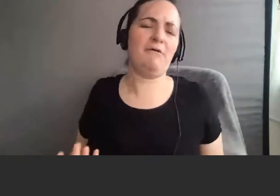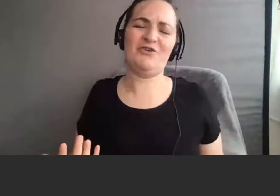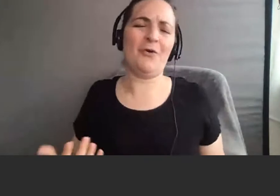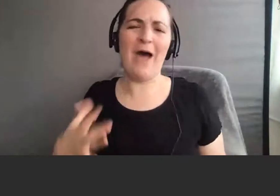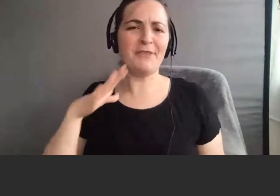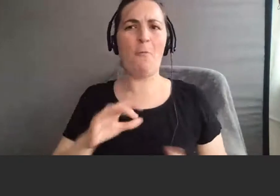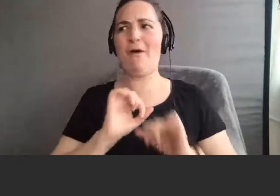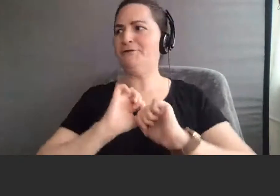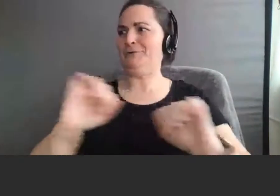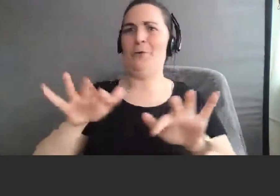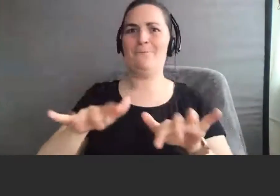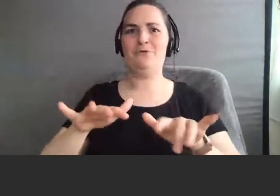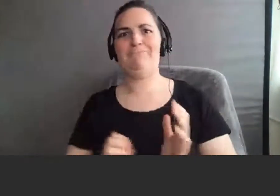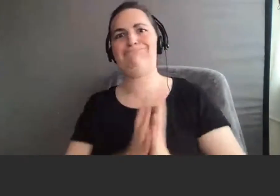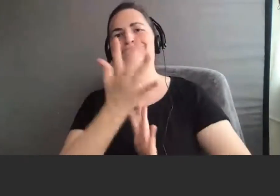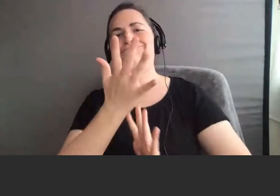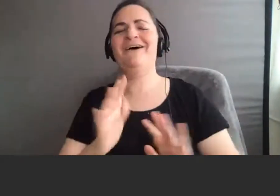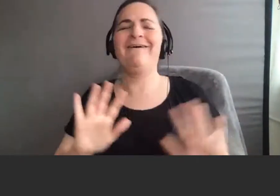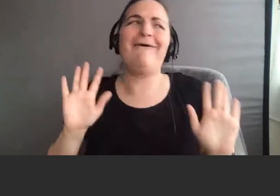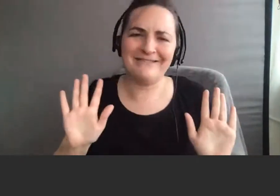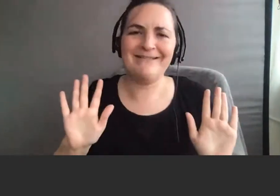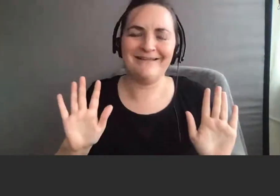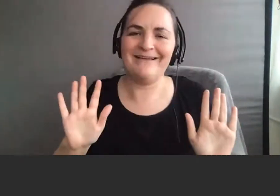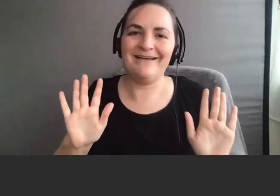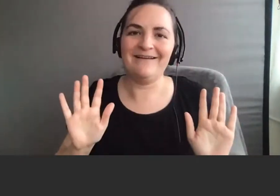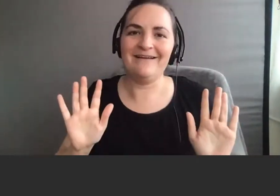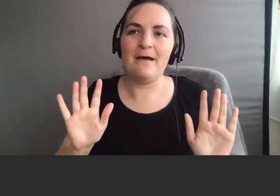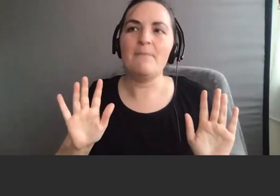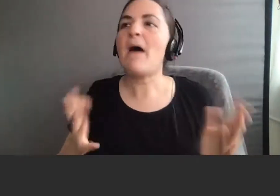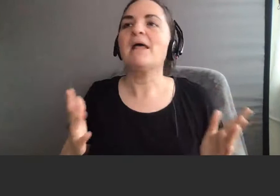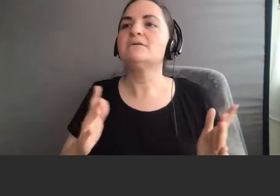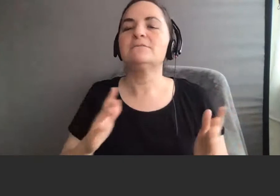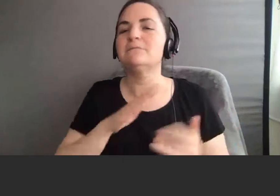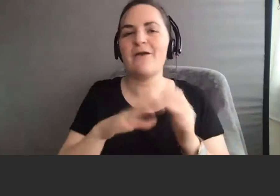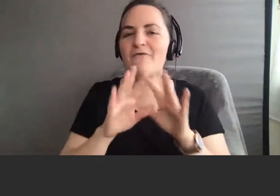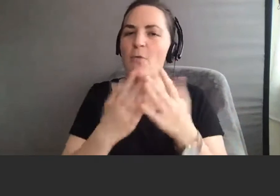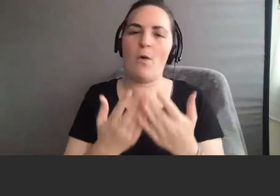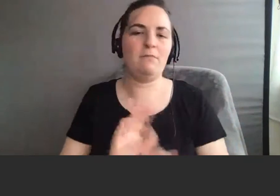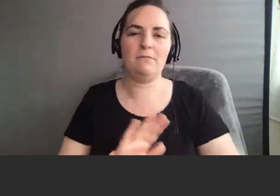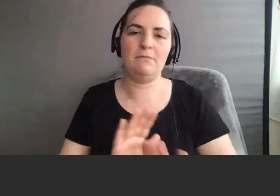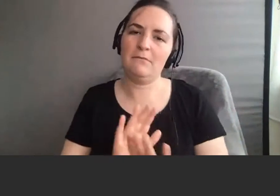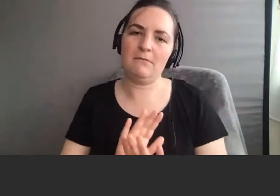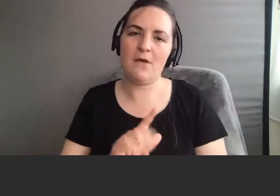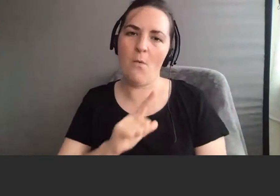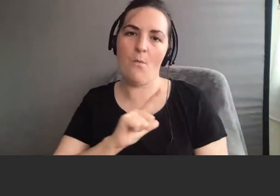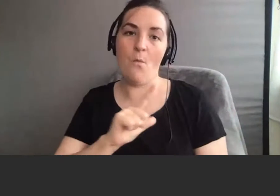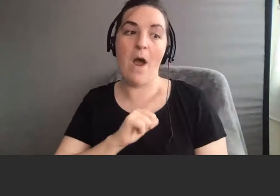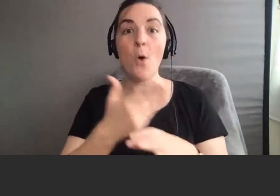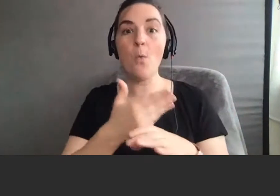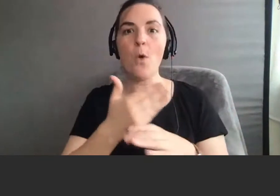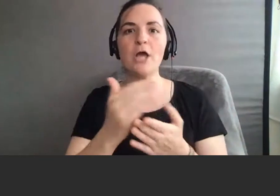your computer to catch fire, but it's not the end of the world, because your work will be saved